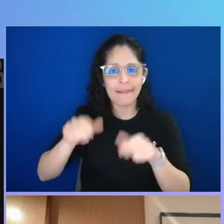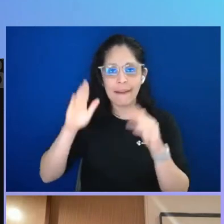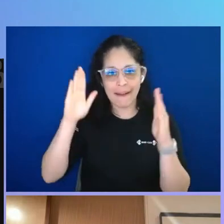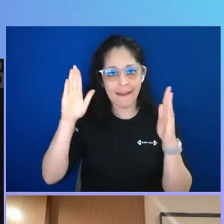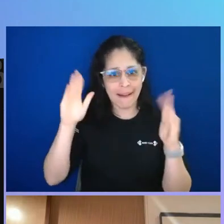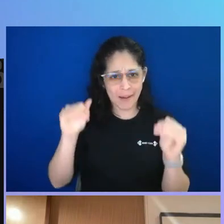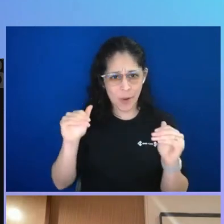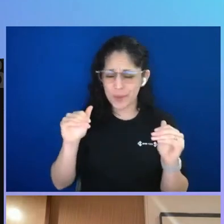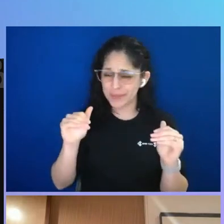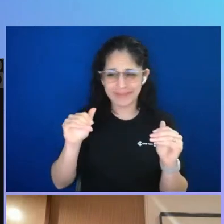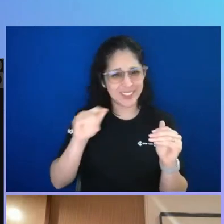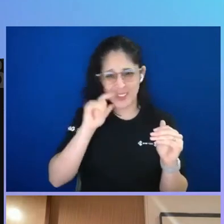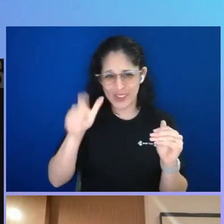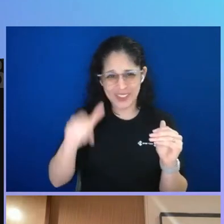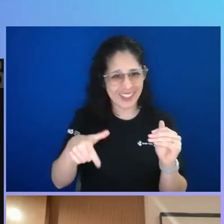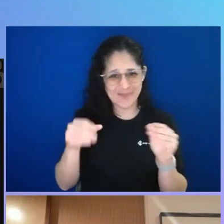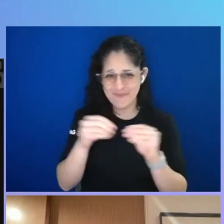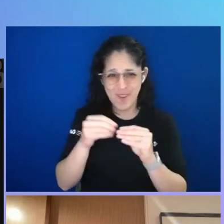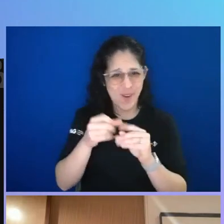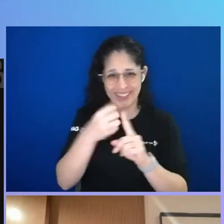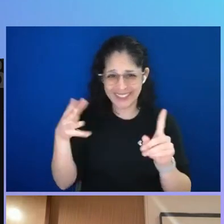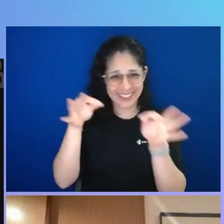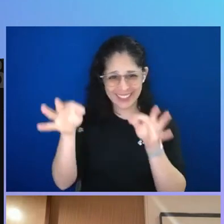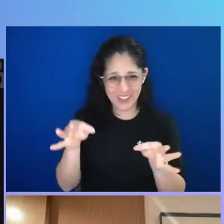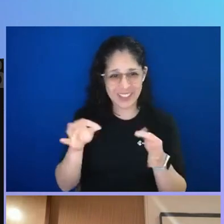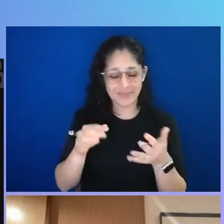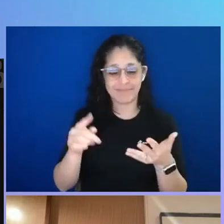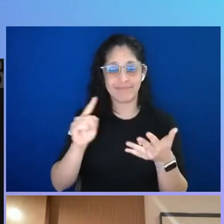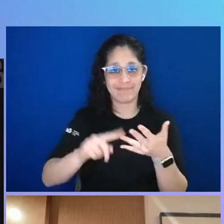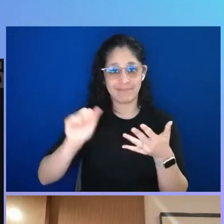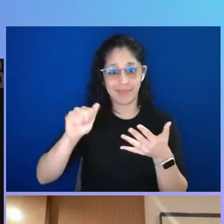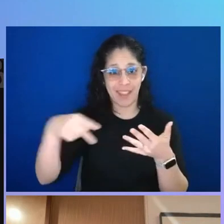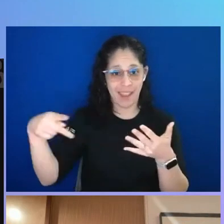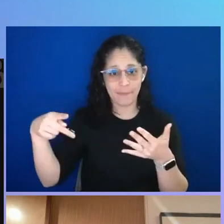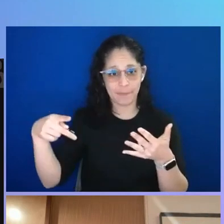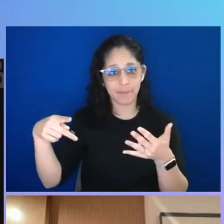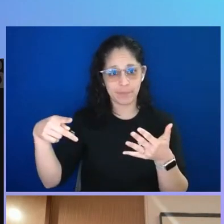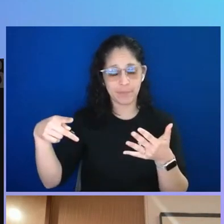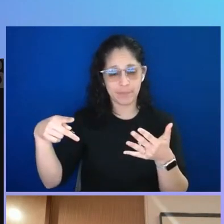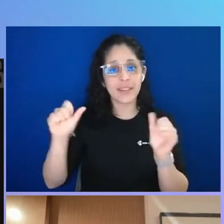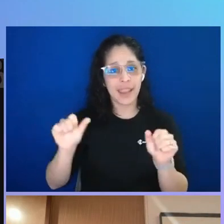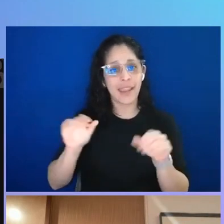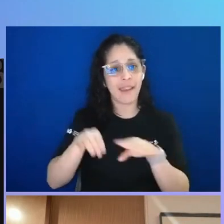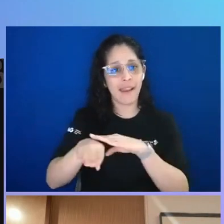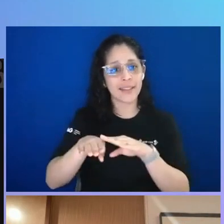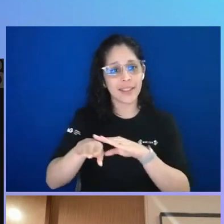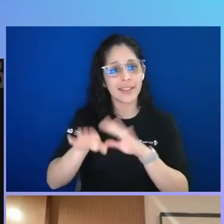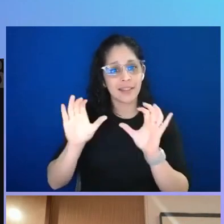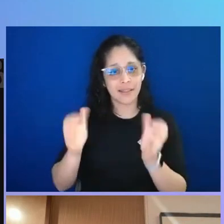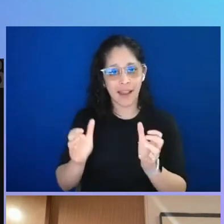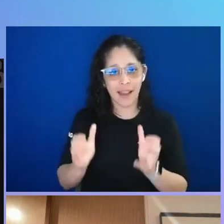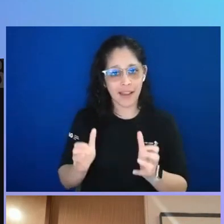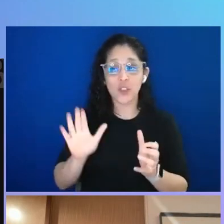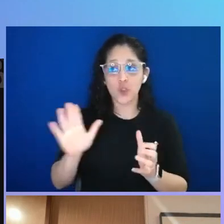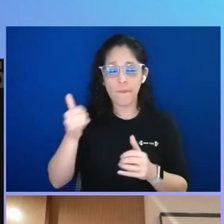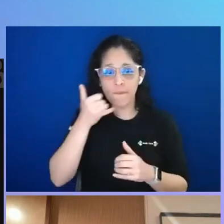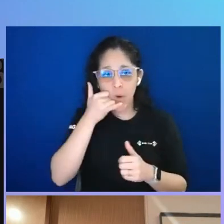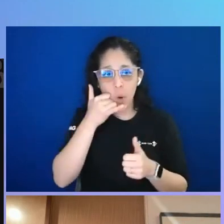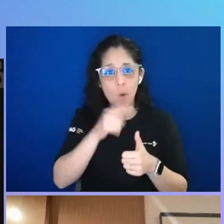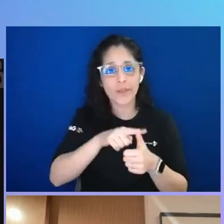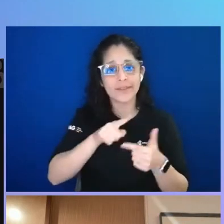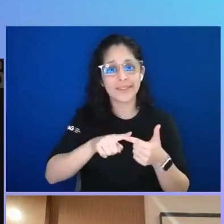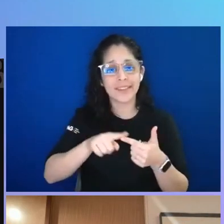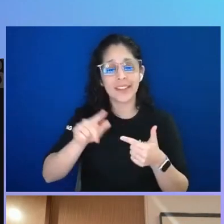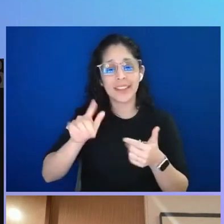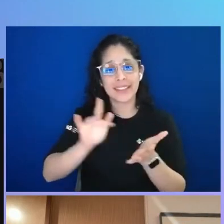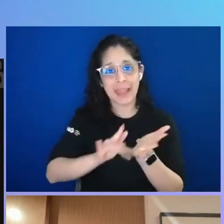introduction, the Peloton app, which users can access classes anywhere on their phones, tablets, computers, or